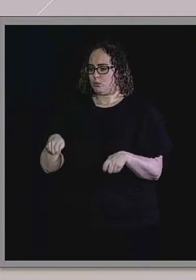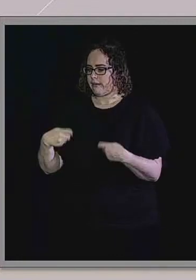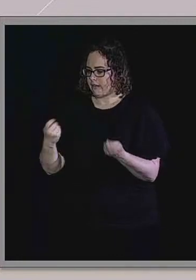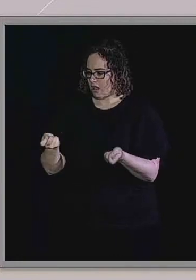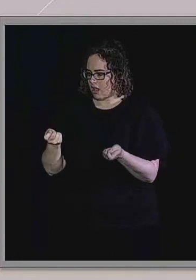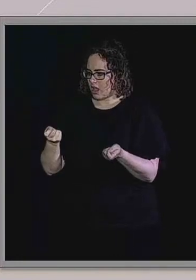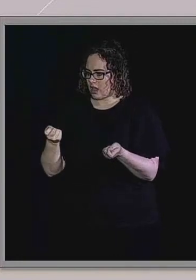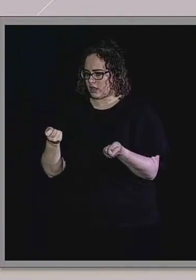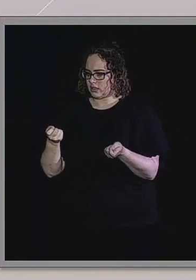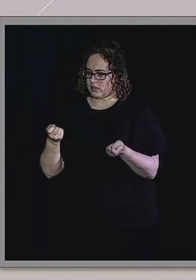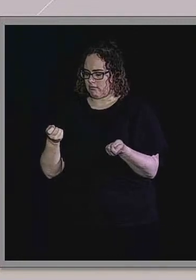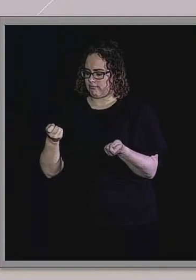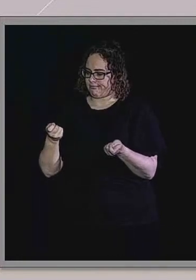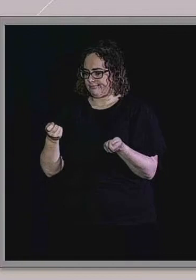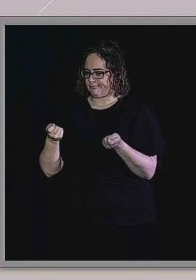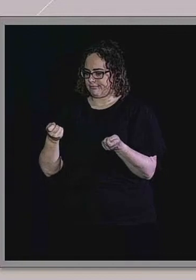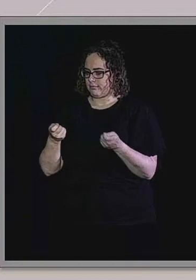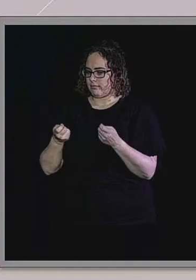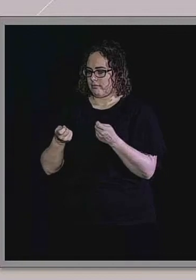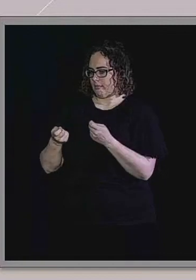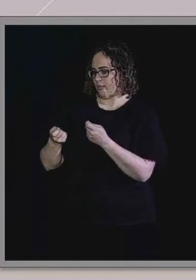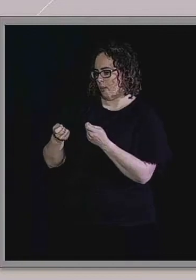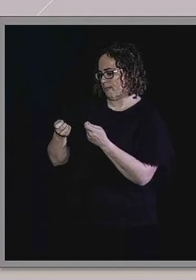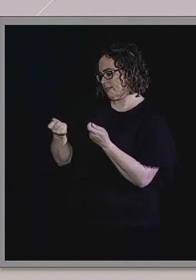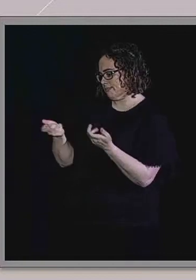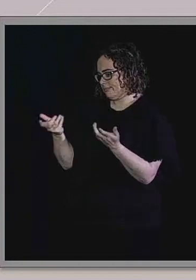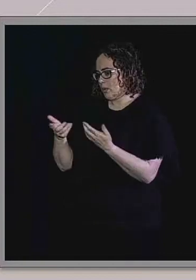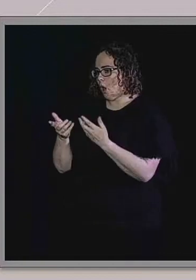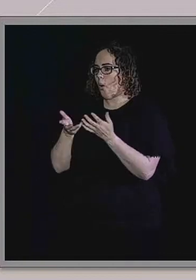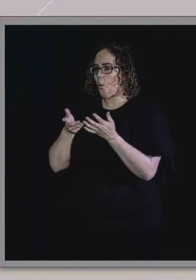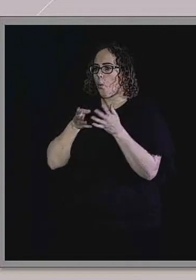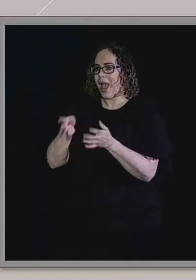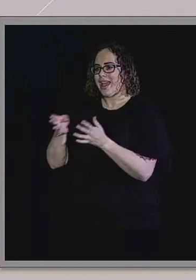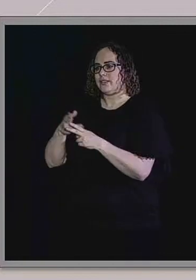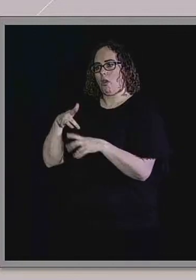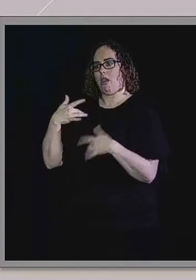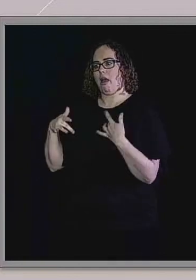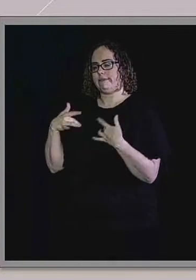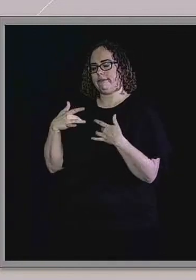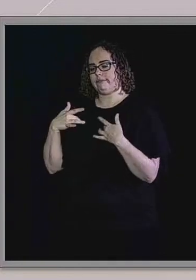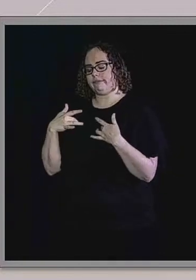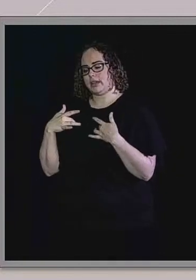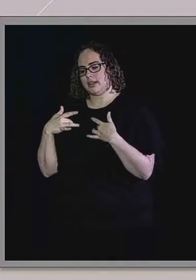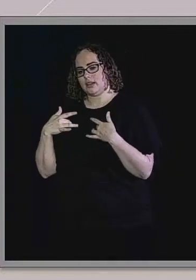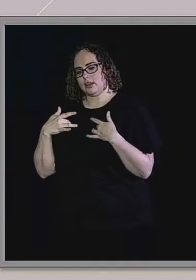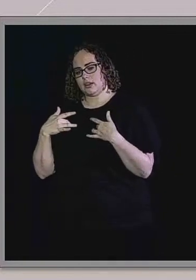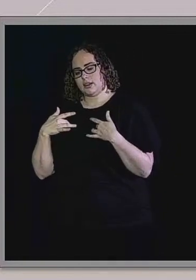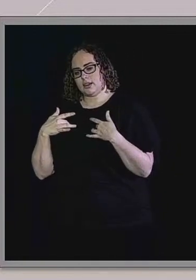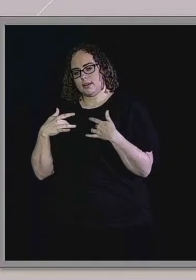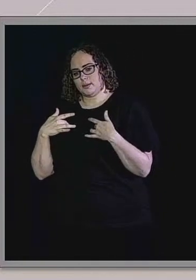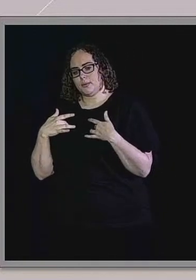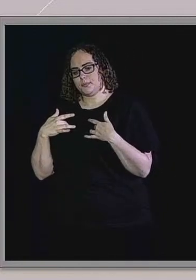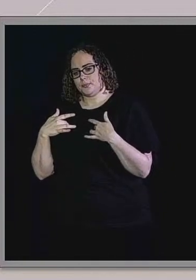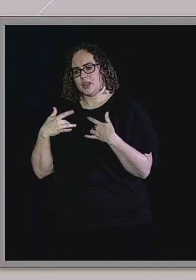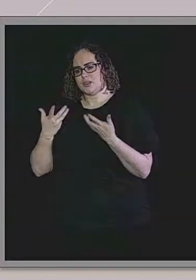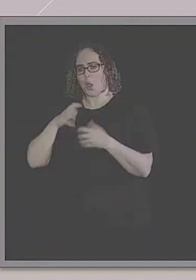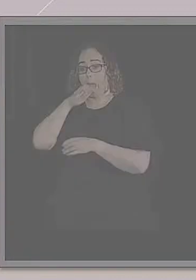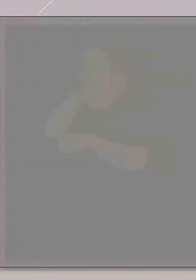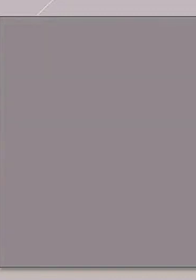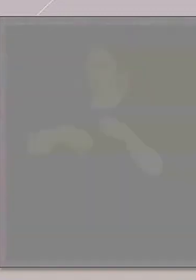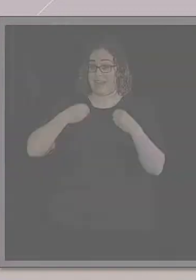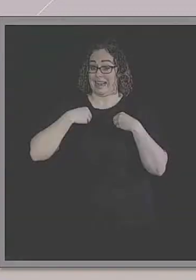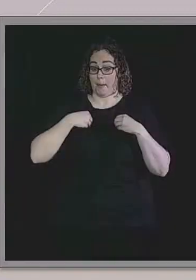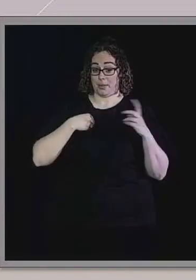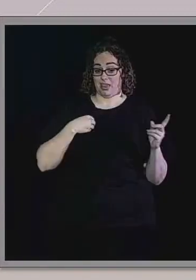or other means to live their lives. I mean, everything can't be sort of hinged upon a mining company coming to your